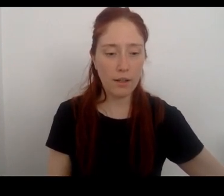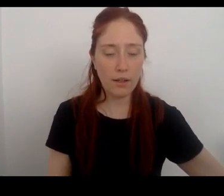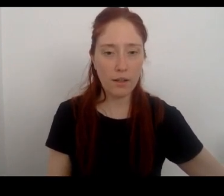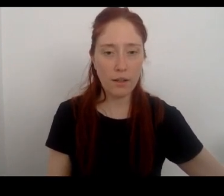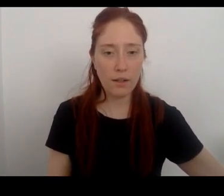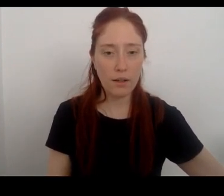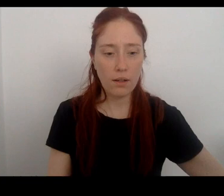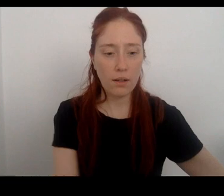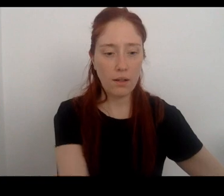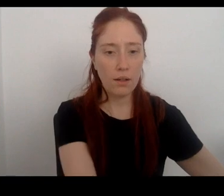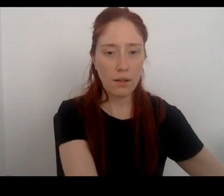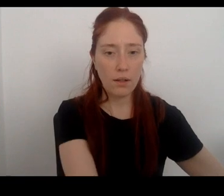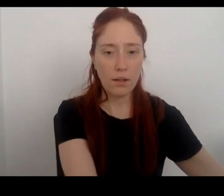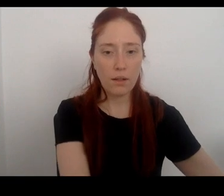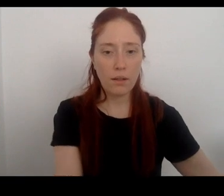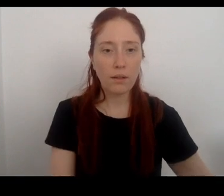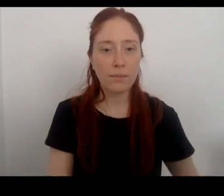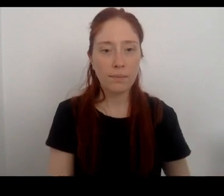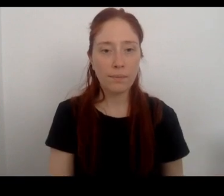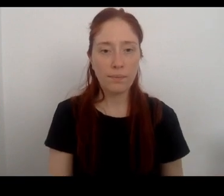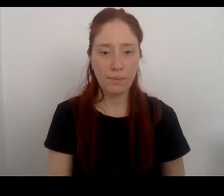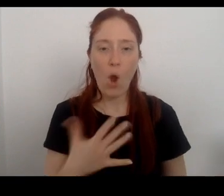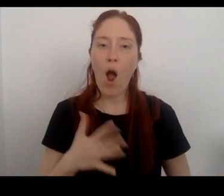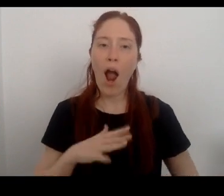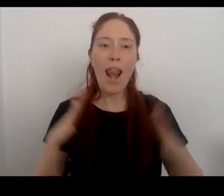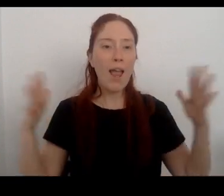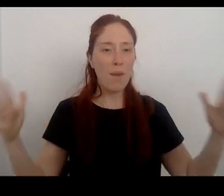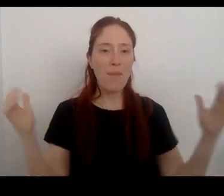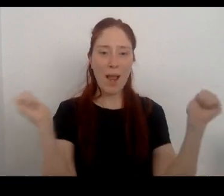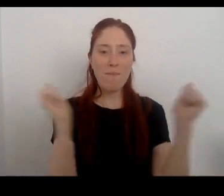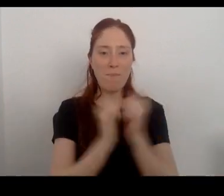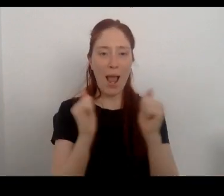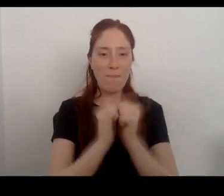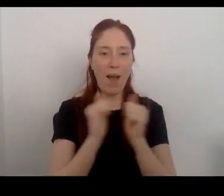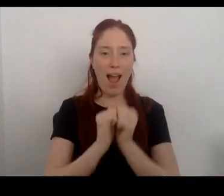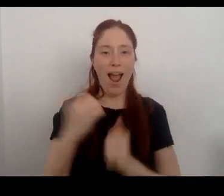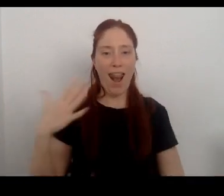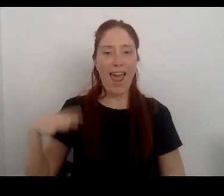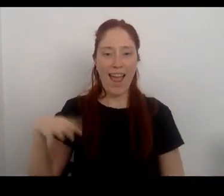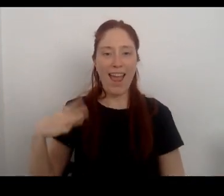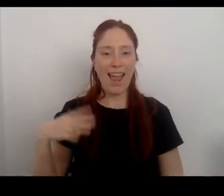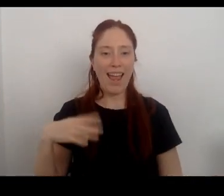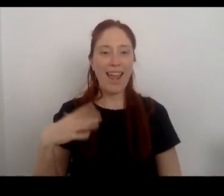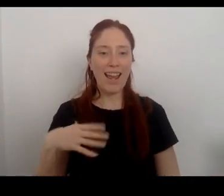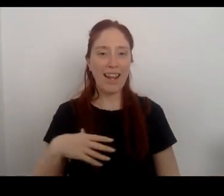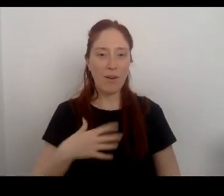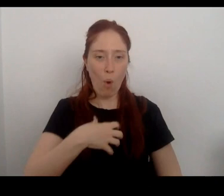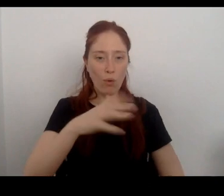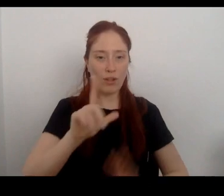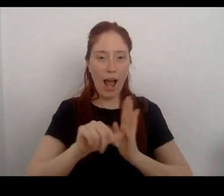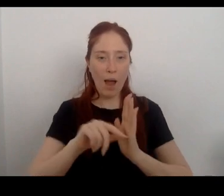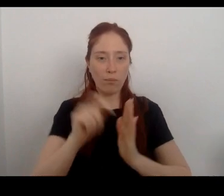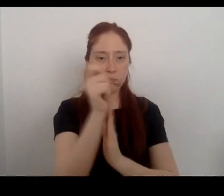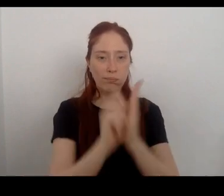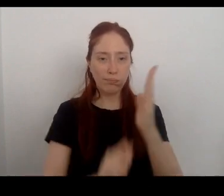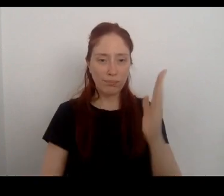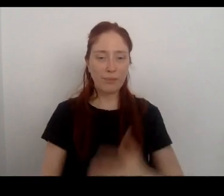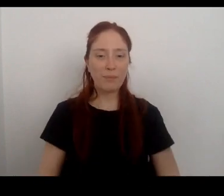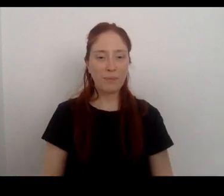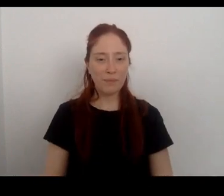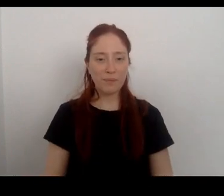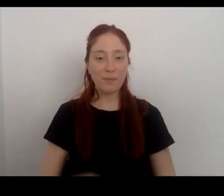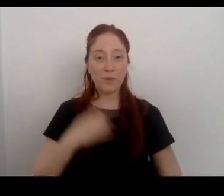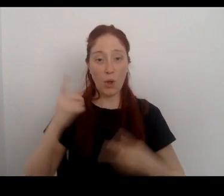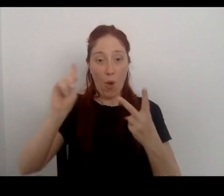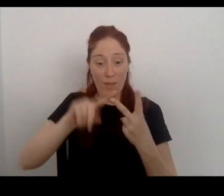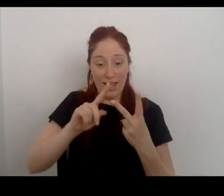The important thing I think I need a bigger piece of paper after, like, with all that energy. Okay, so second 2 minutes